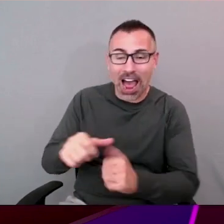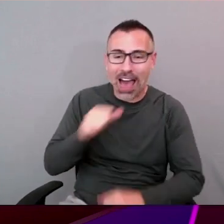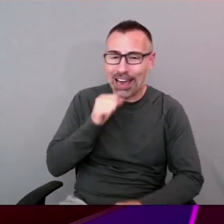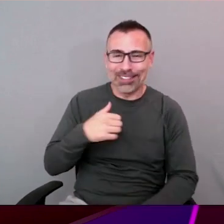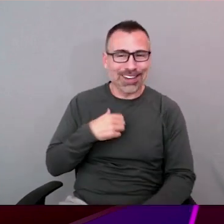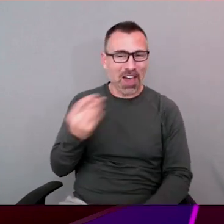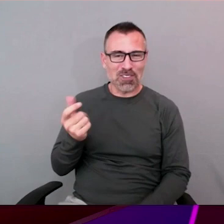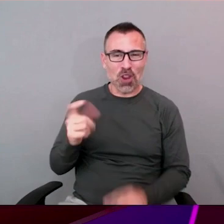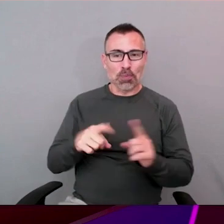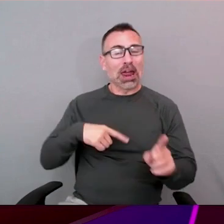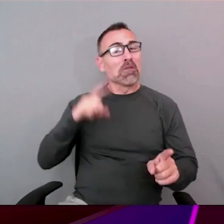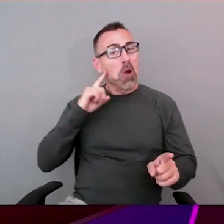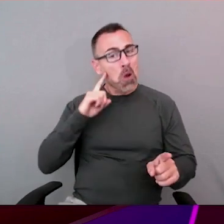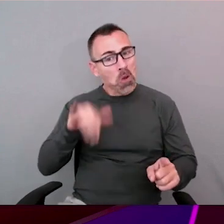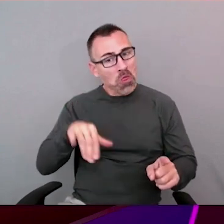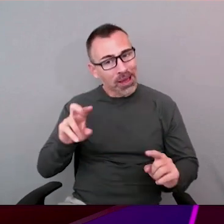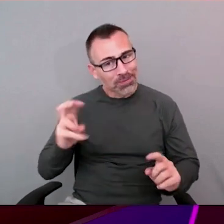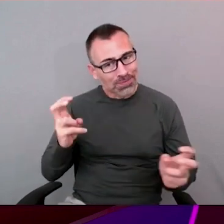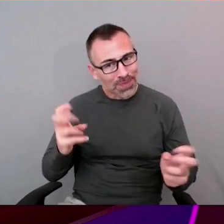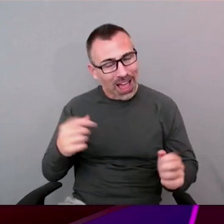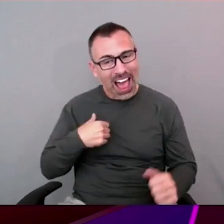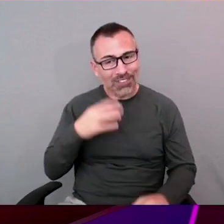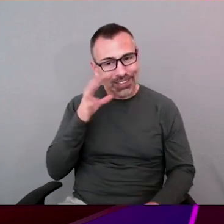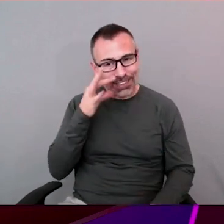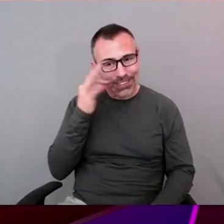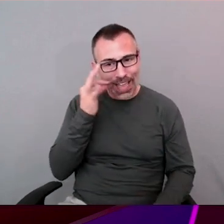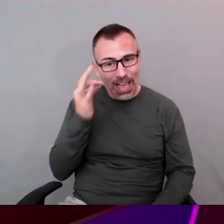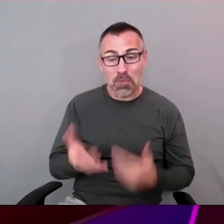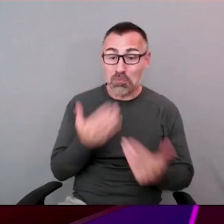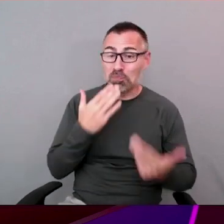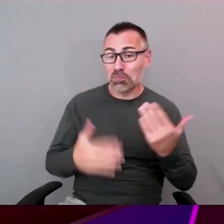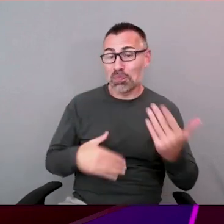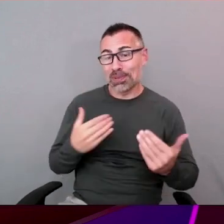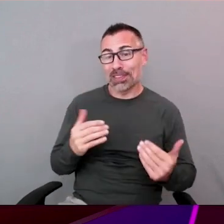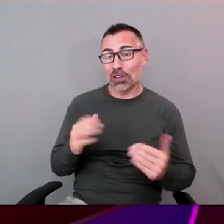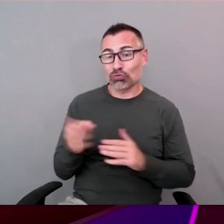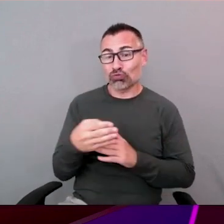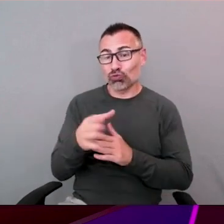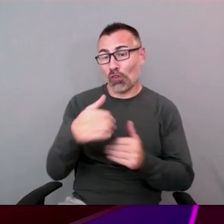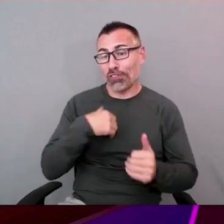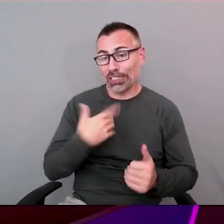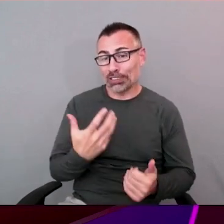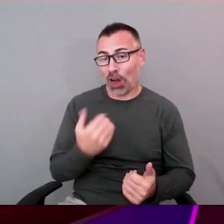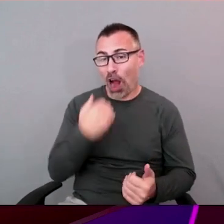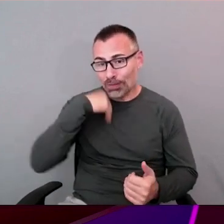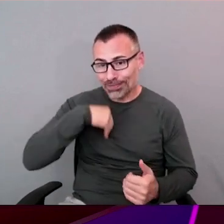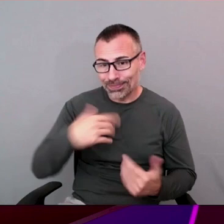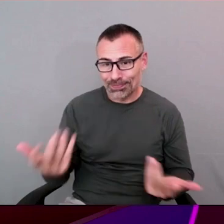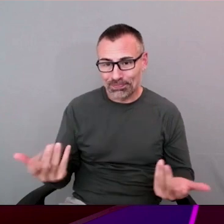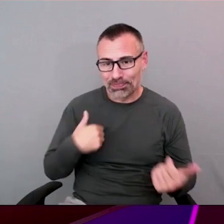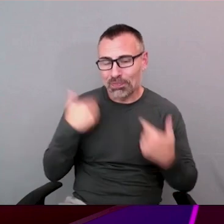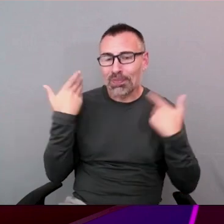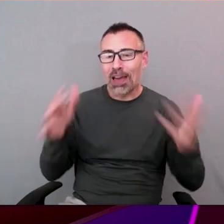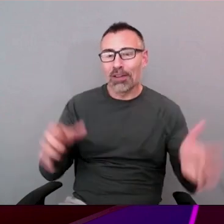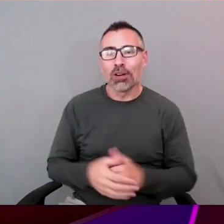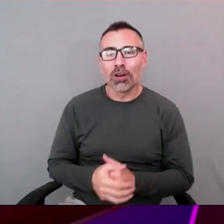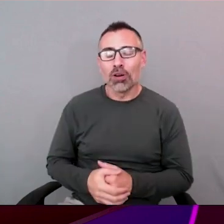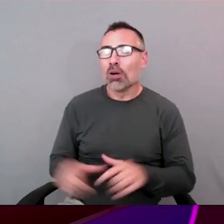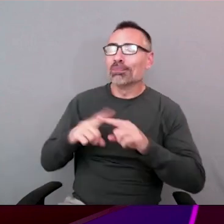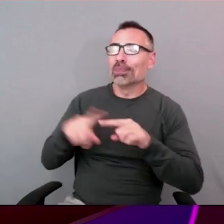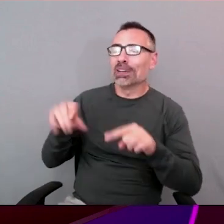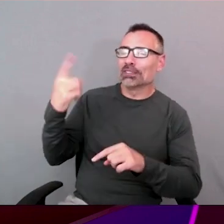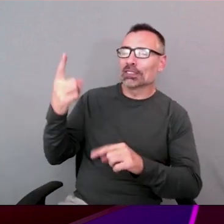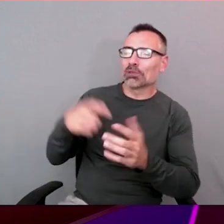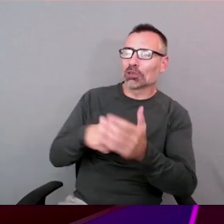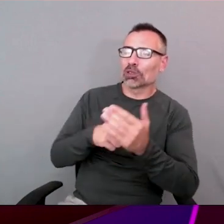But goldfish ate homework. Who knows? So if someone needs some hands-on experience, is there a specific